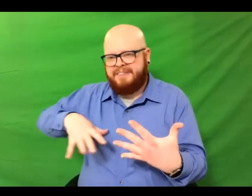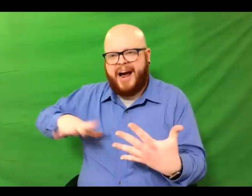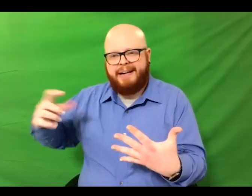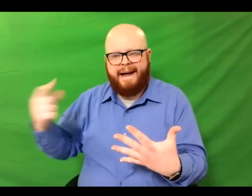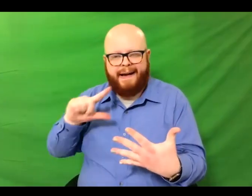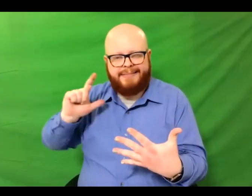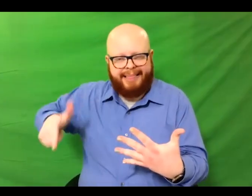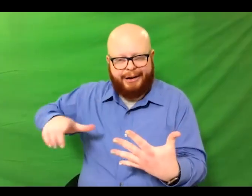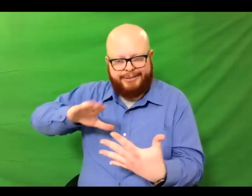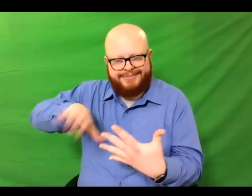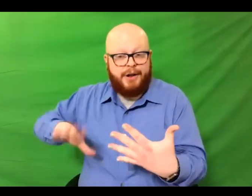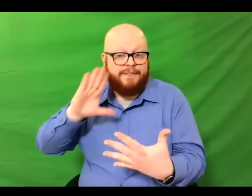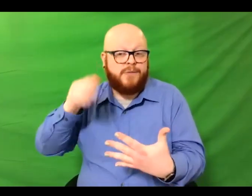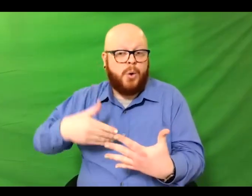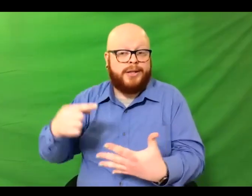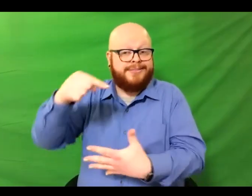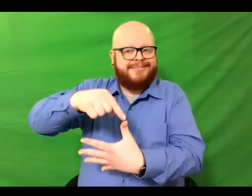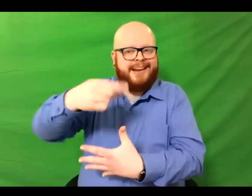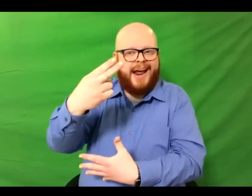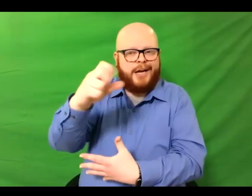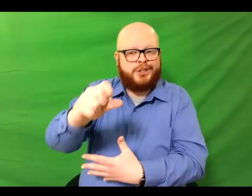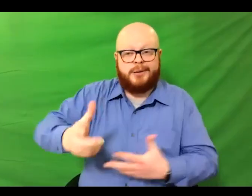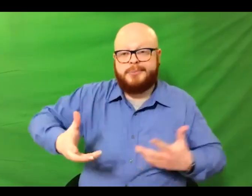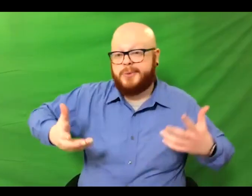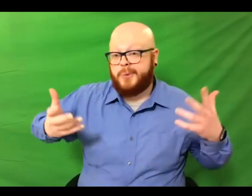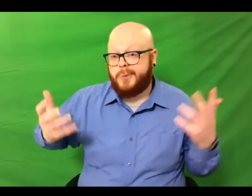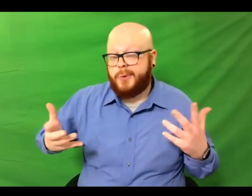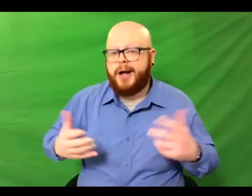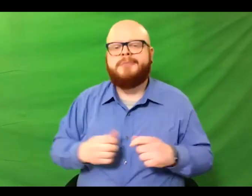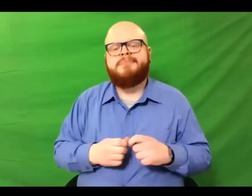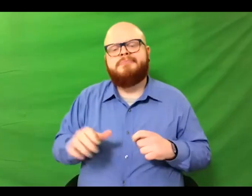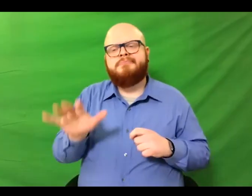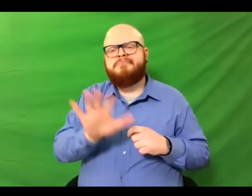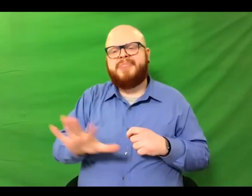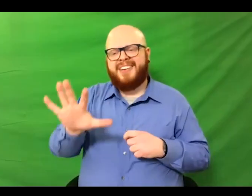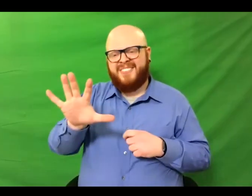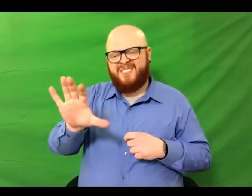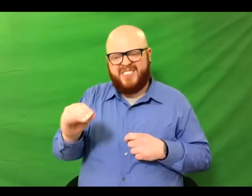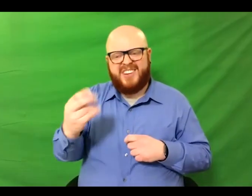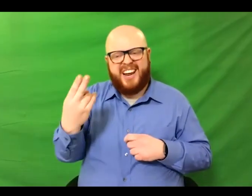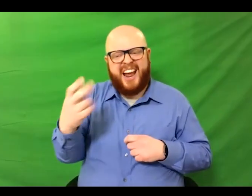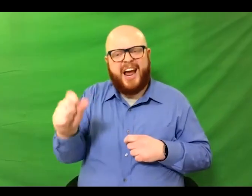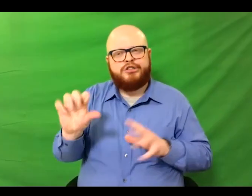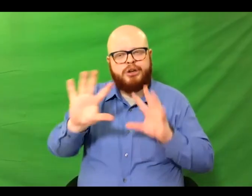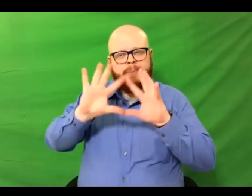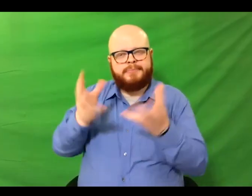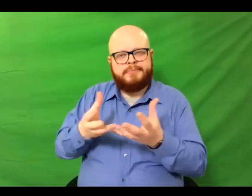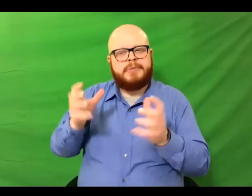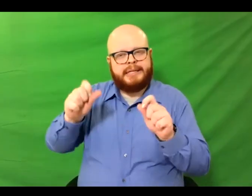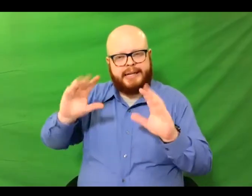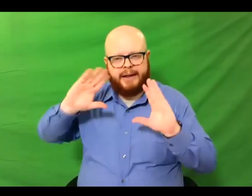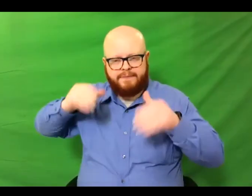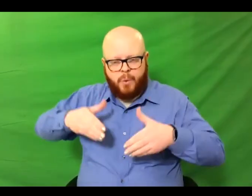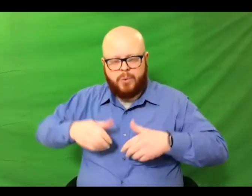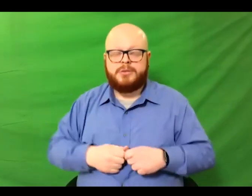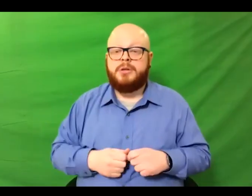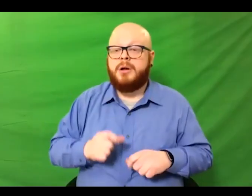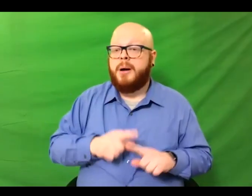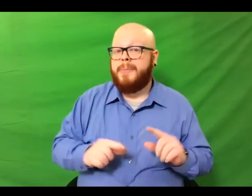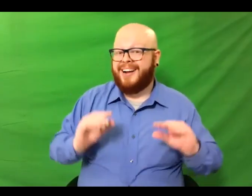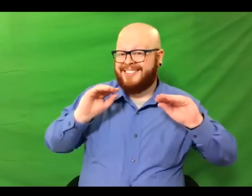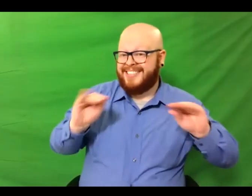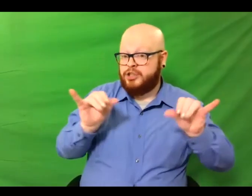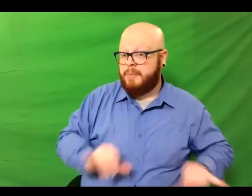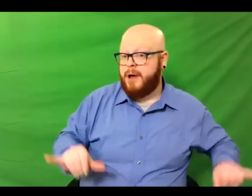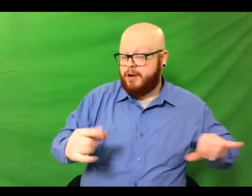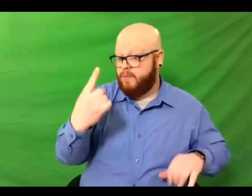hand shapes that we're going to be talking about, there's approximately 50 hand shapes that you could focus on. But we're teaching the pattern in one language. So if I